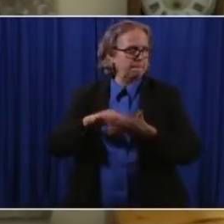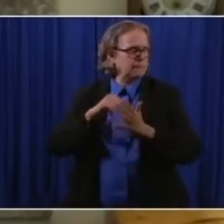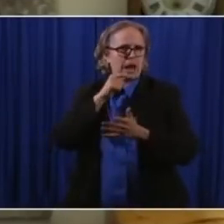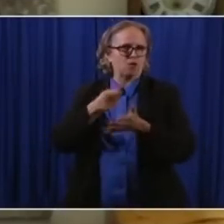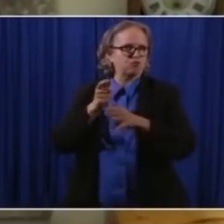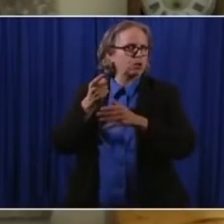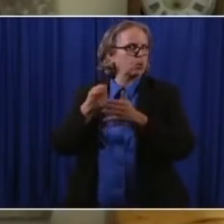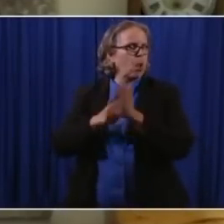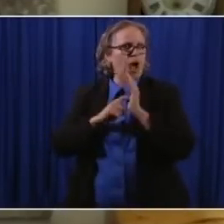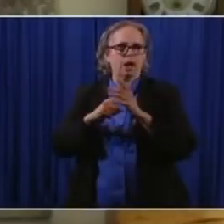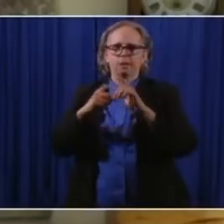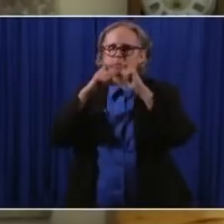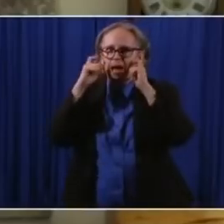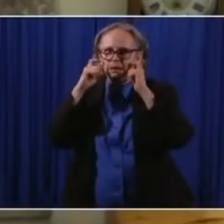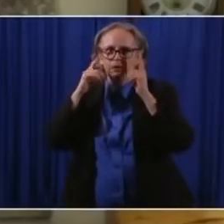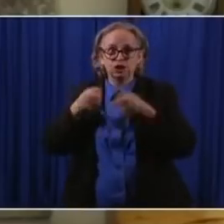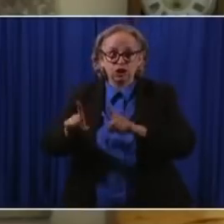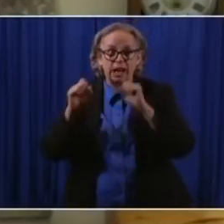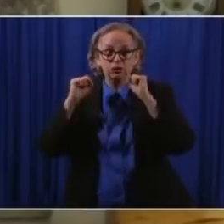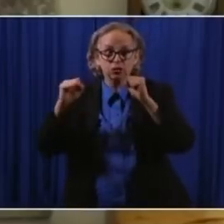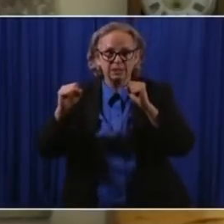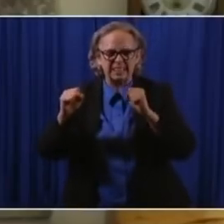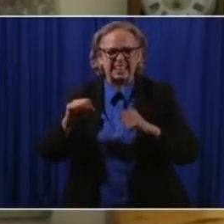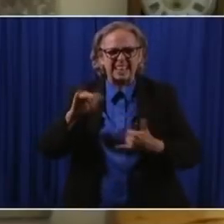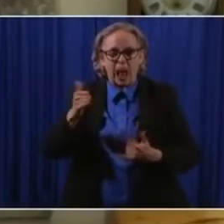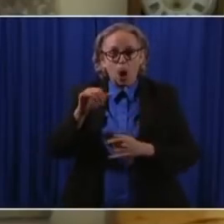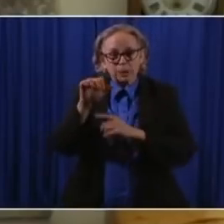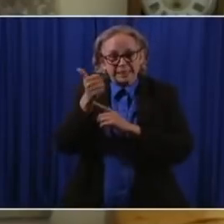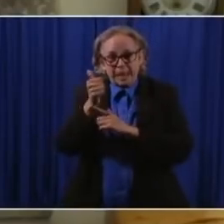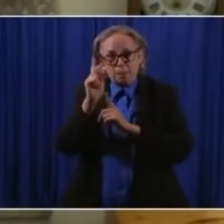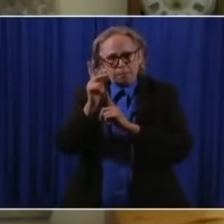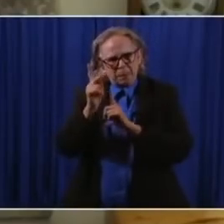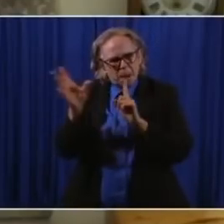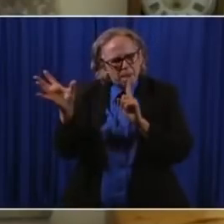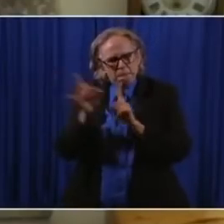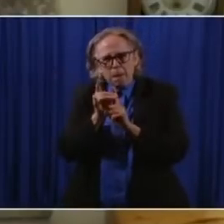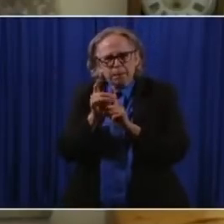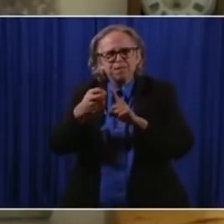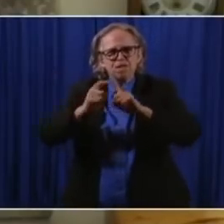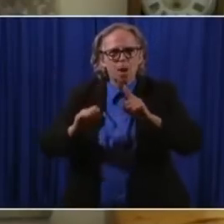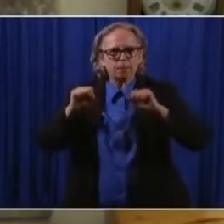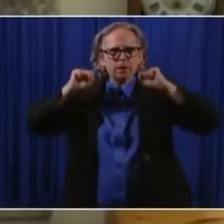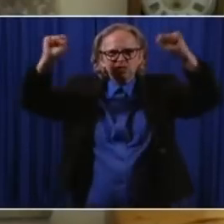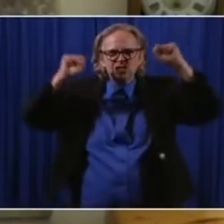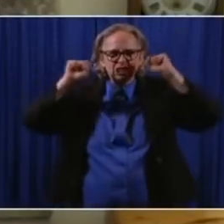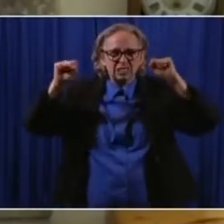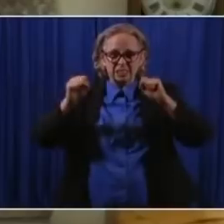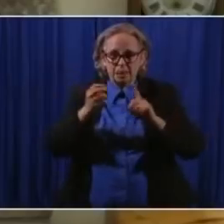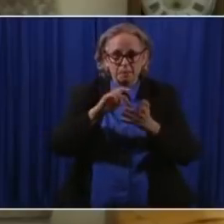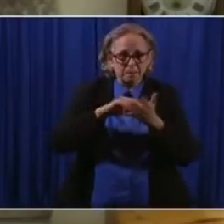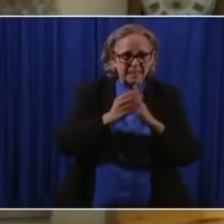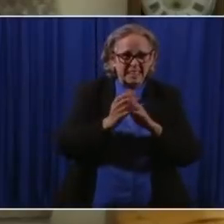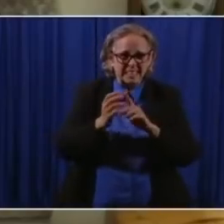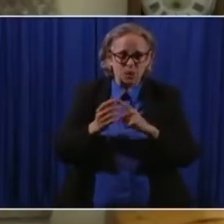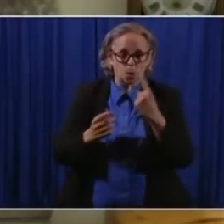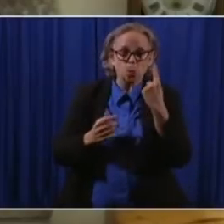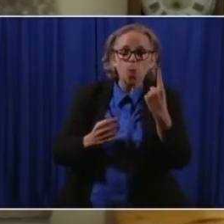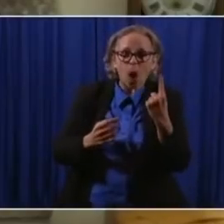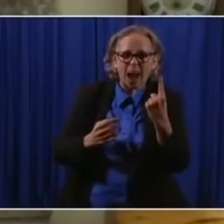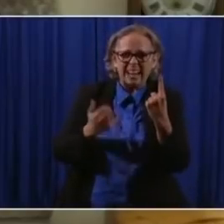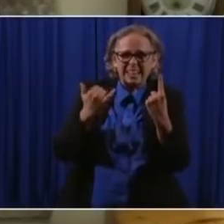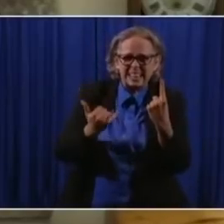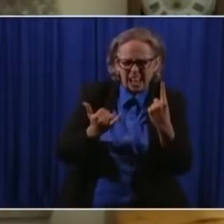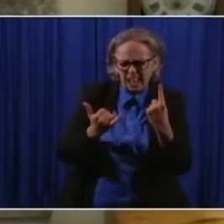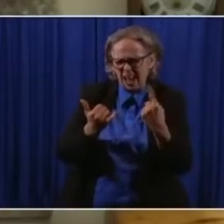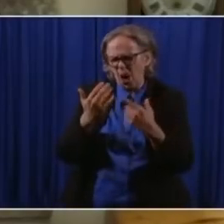10 cases tied to the outbreak, including one person, very sadly, who is in ICU. Wood County,